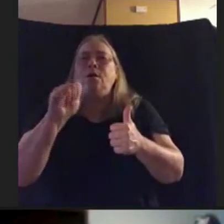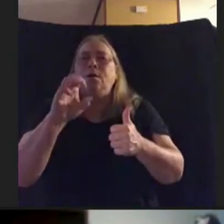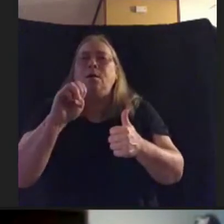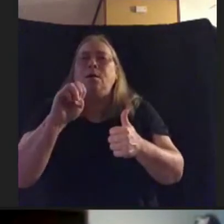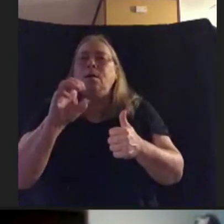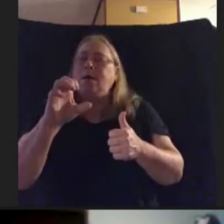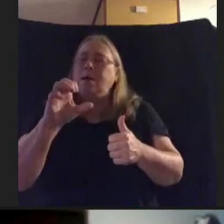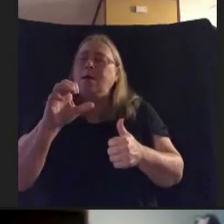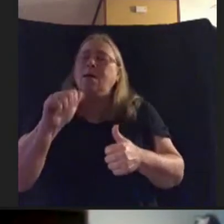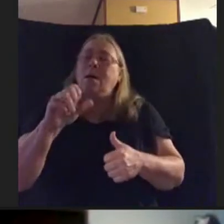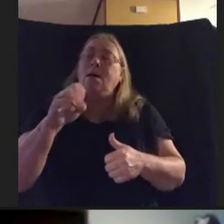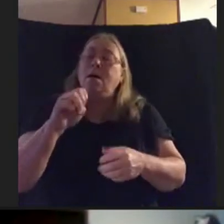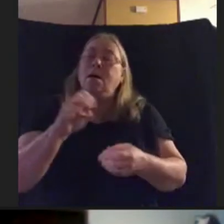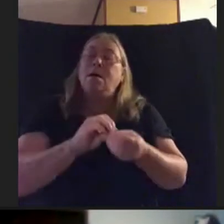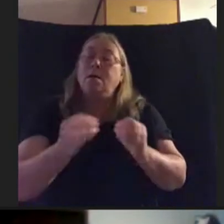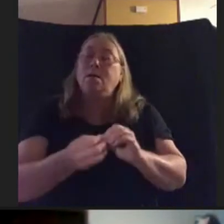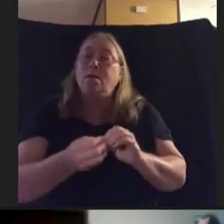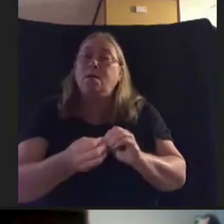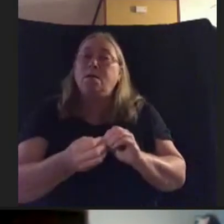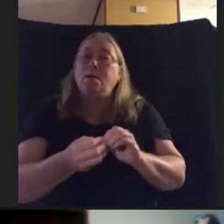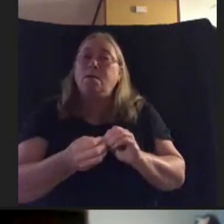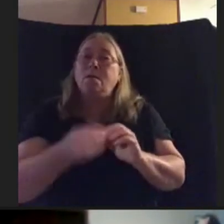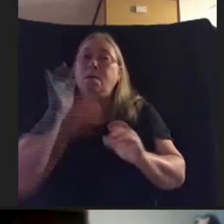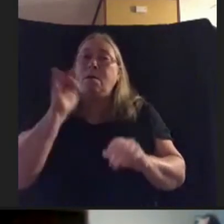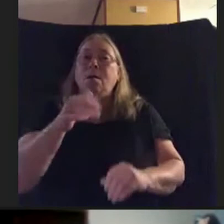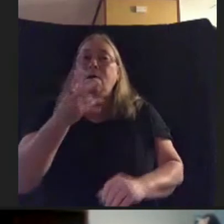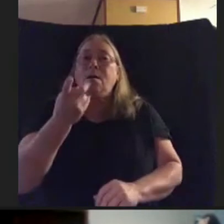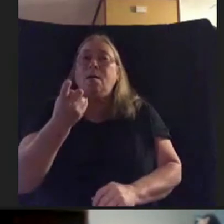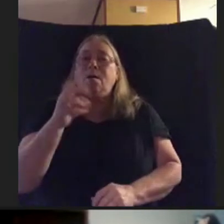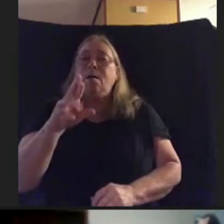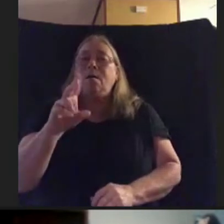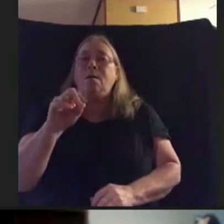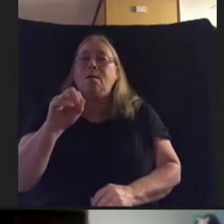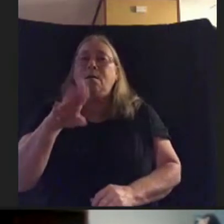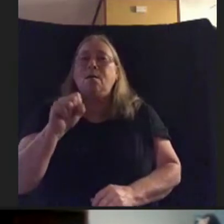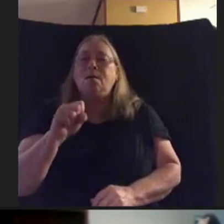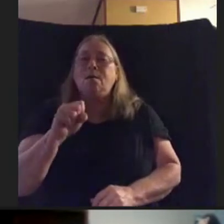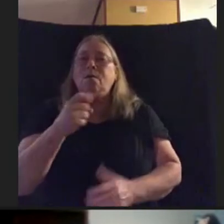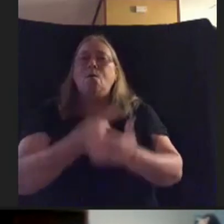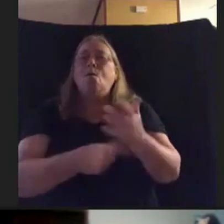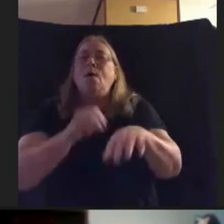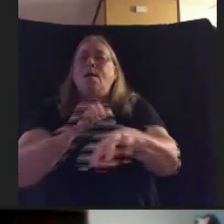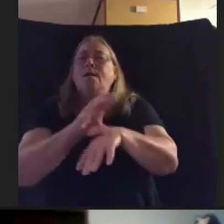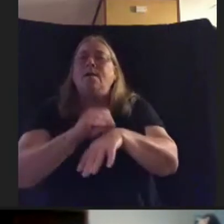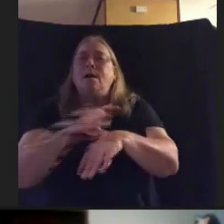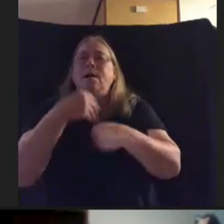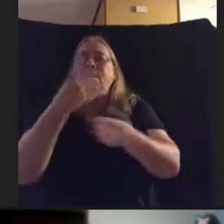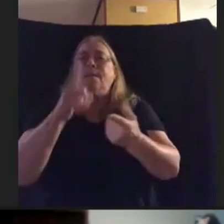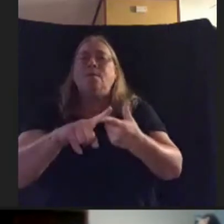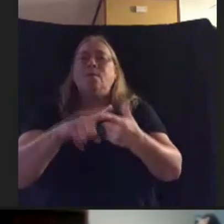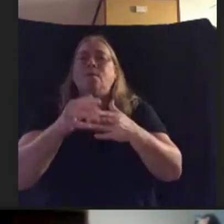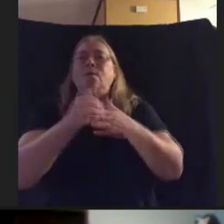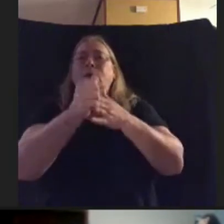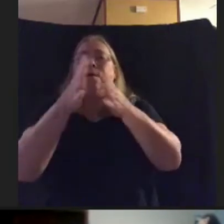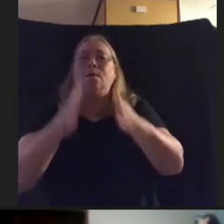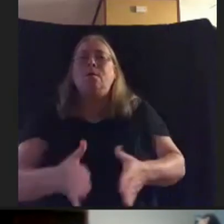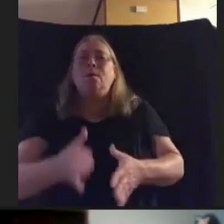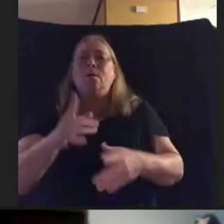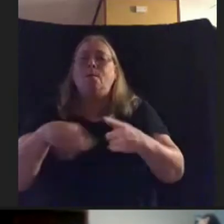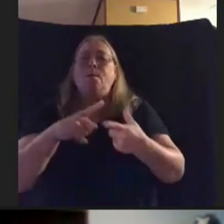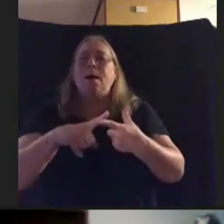Capitol, Dr. Dobbs, what advice has been given to leadership about a potential delay?